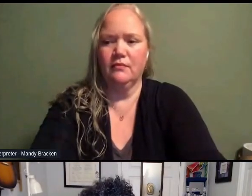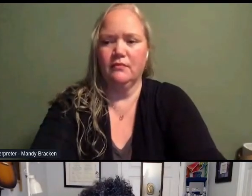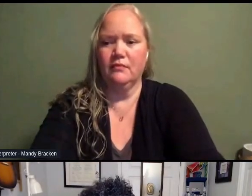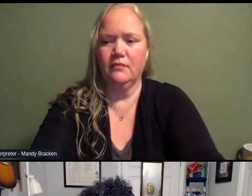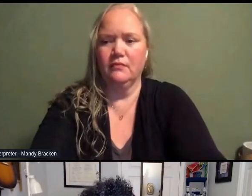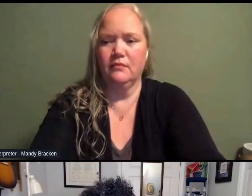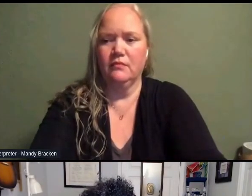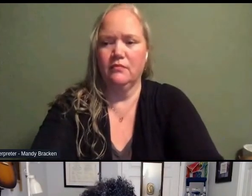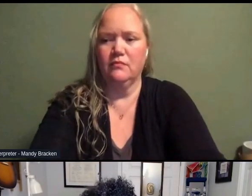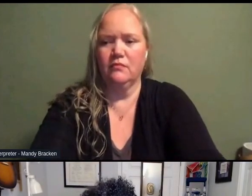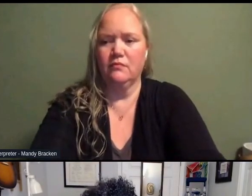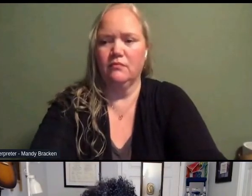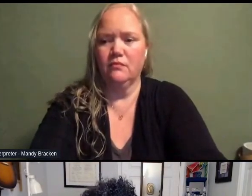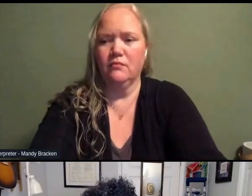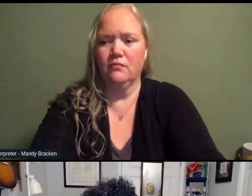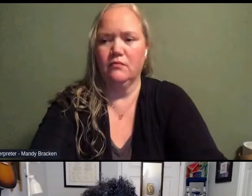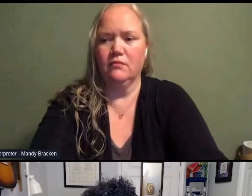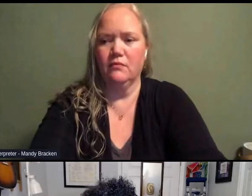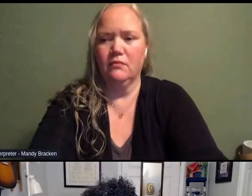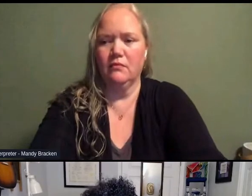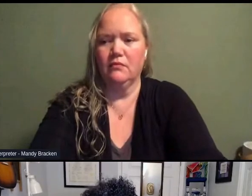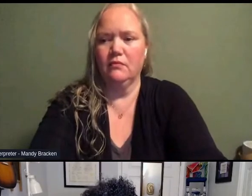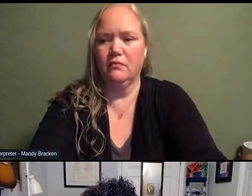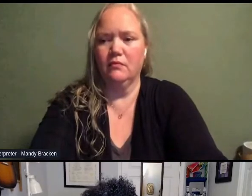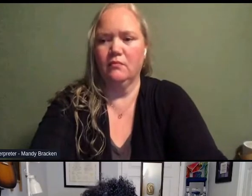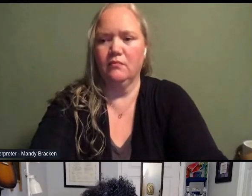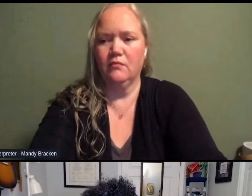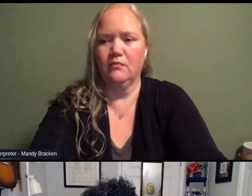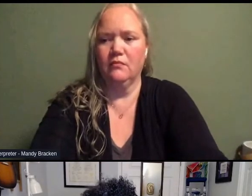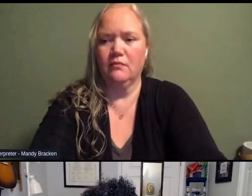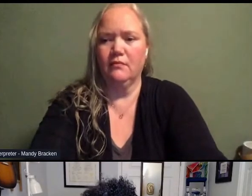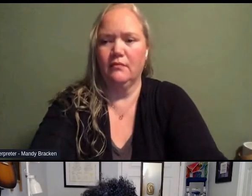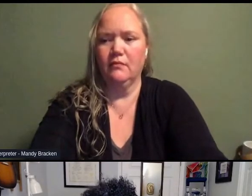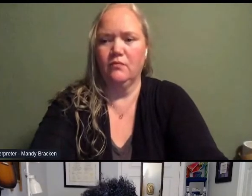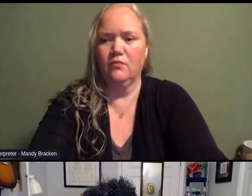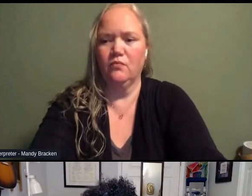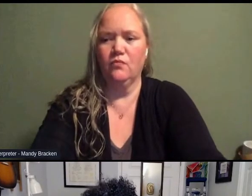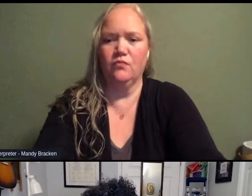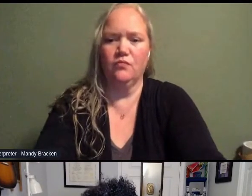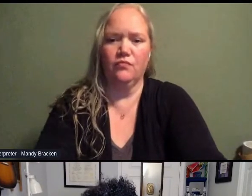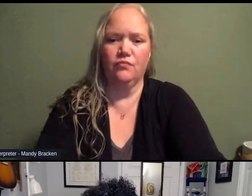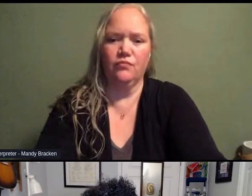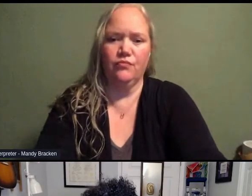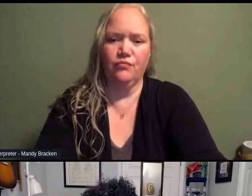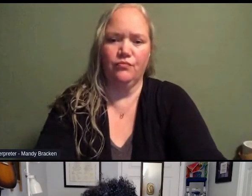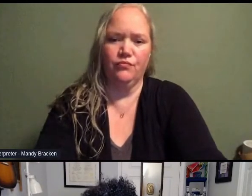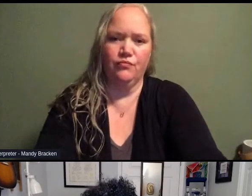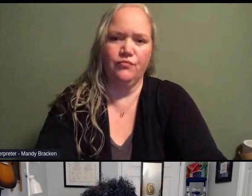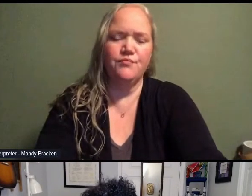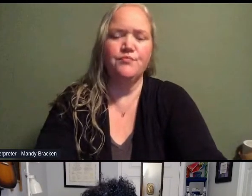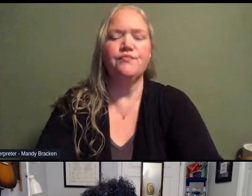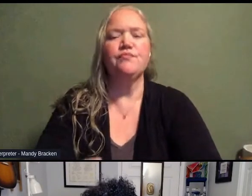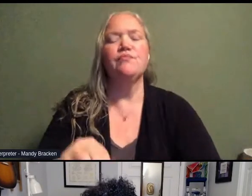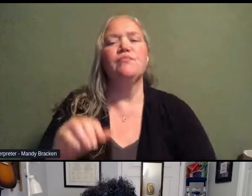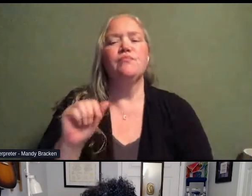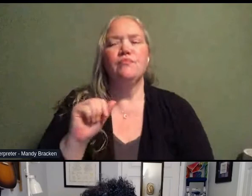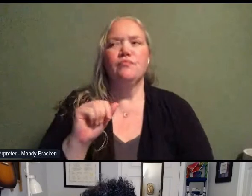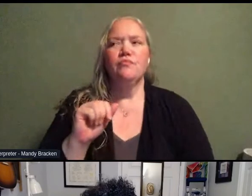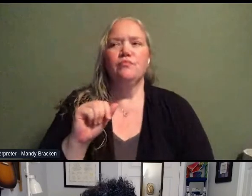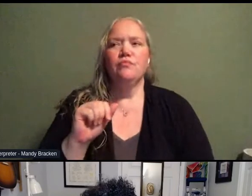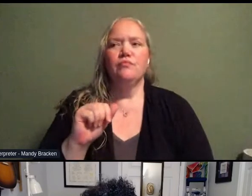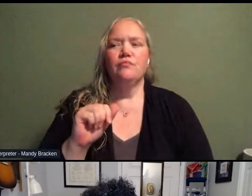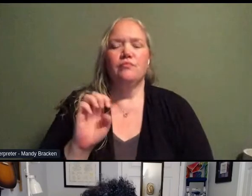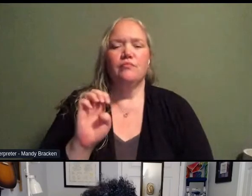I'd also like to say the E in JEDI does not mean equality, it means equity. And there's a